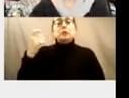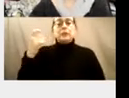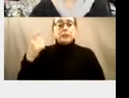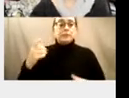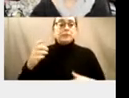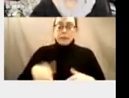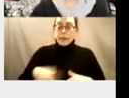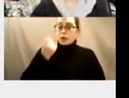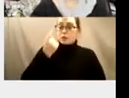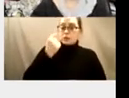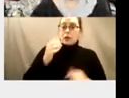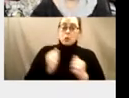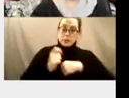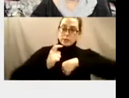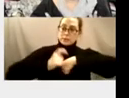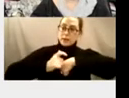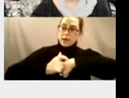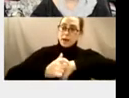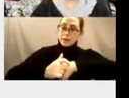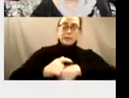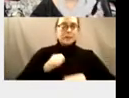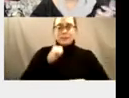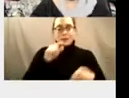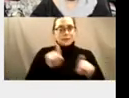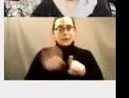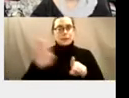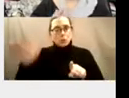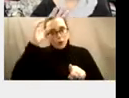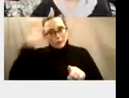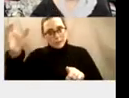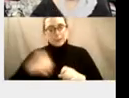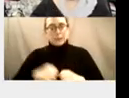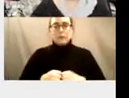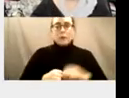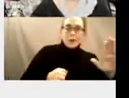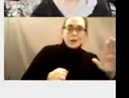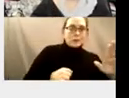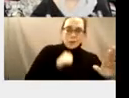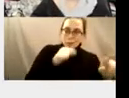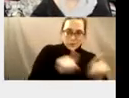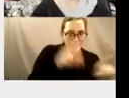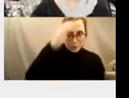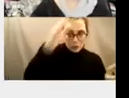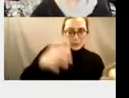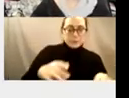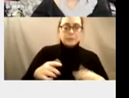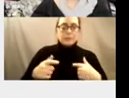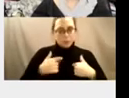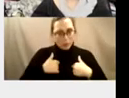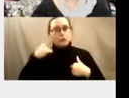my relationship to time is not the same as yours or theirs or theirs. I dream.